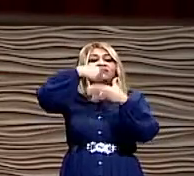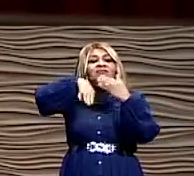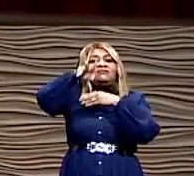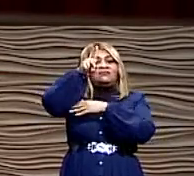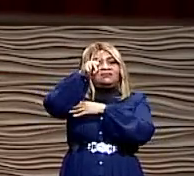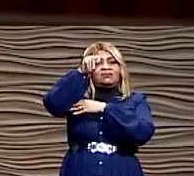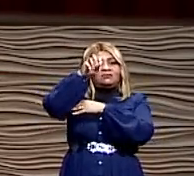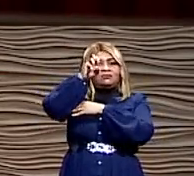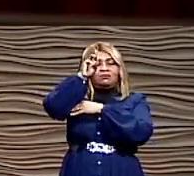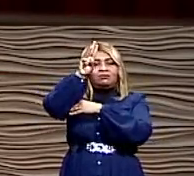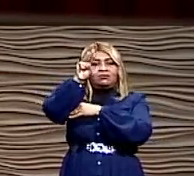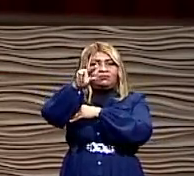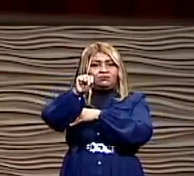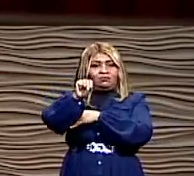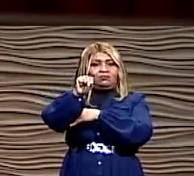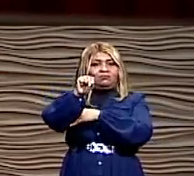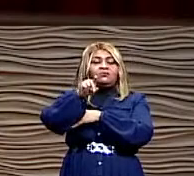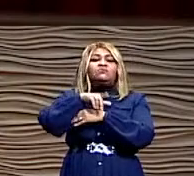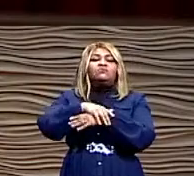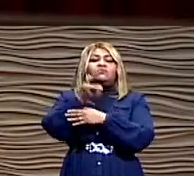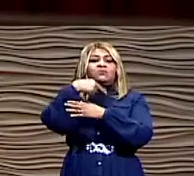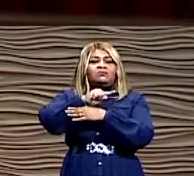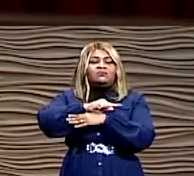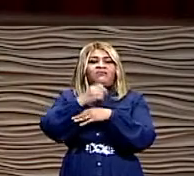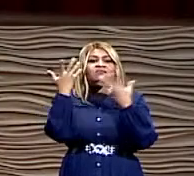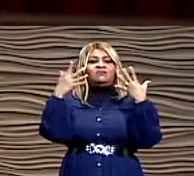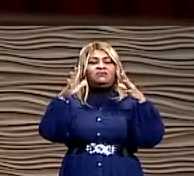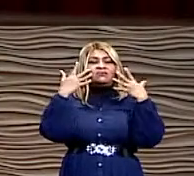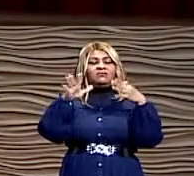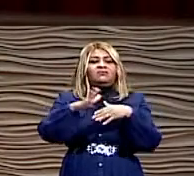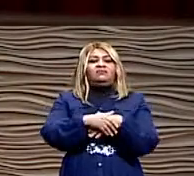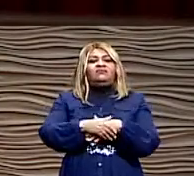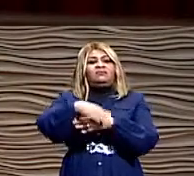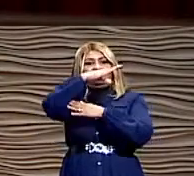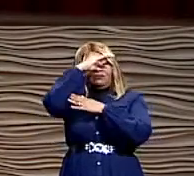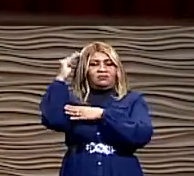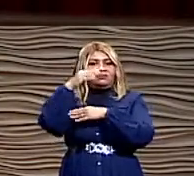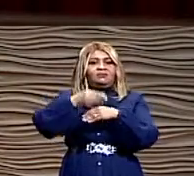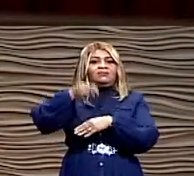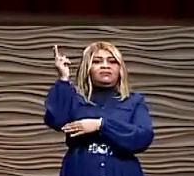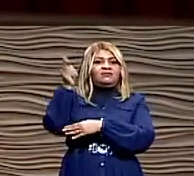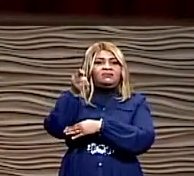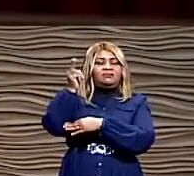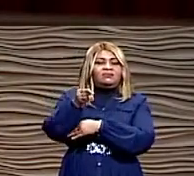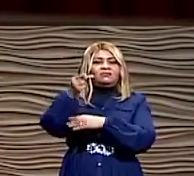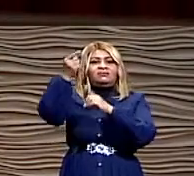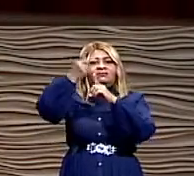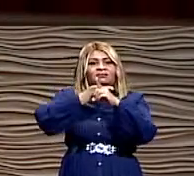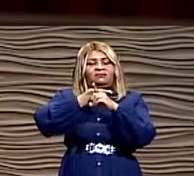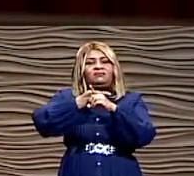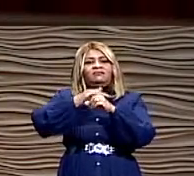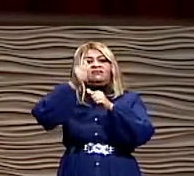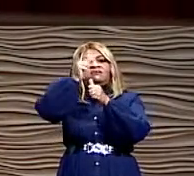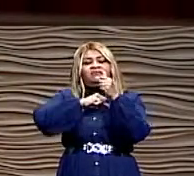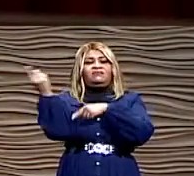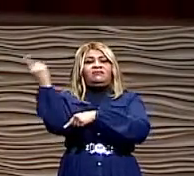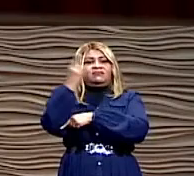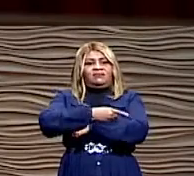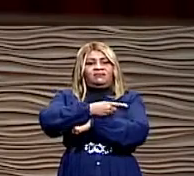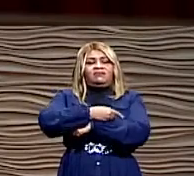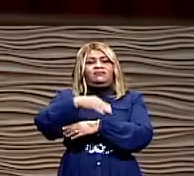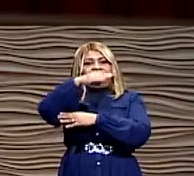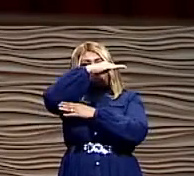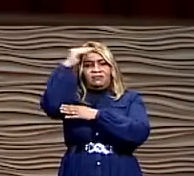God bless you. We are closing out Black History Month, but I tell you what, guess what? Every day is Black History.